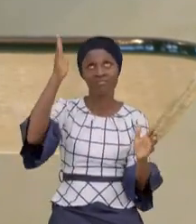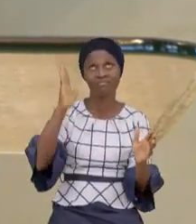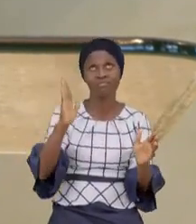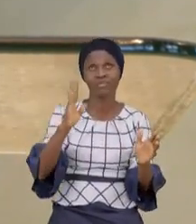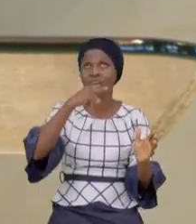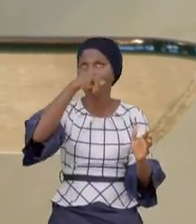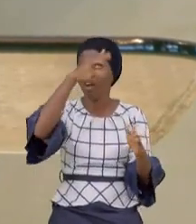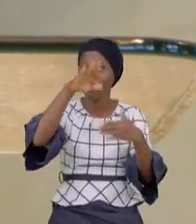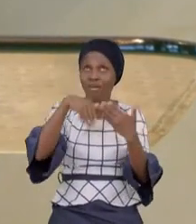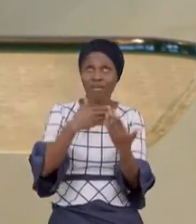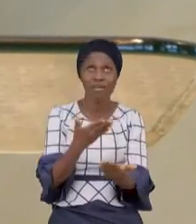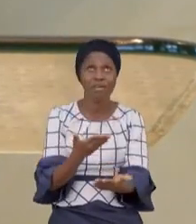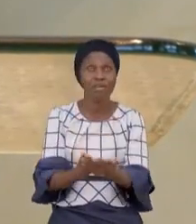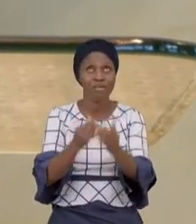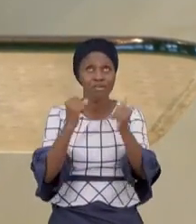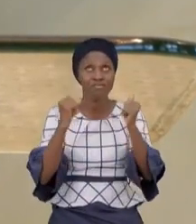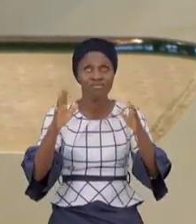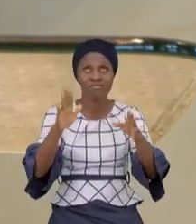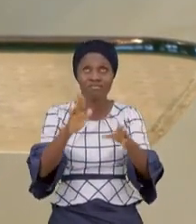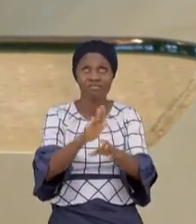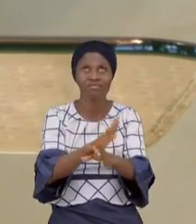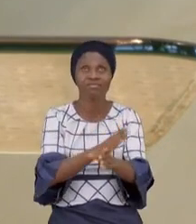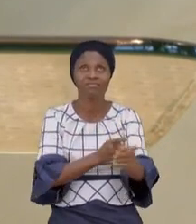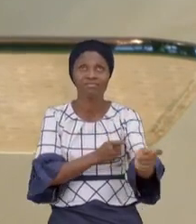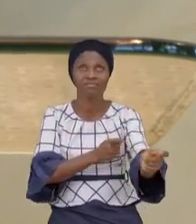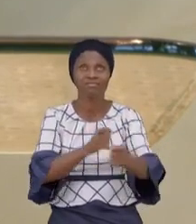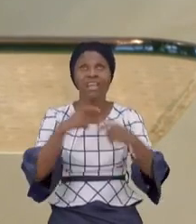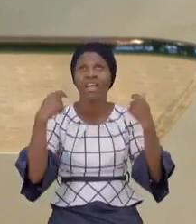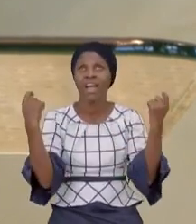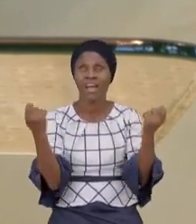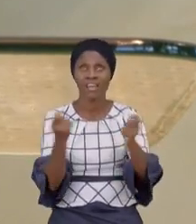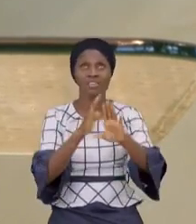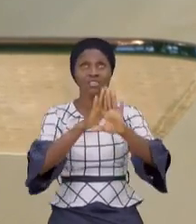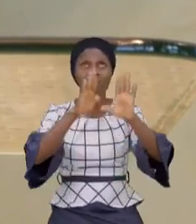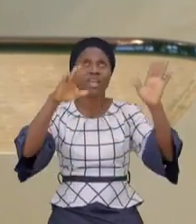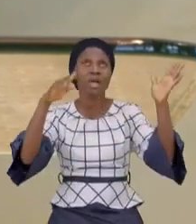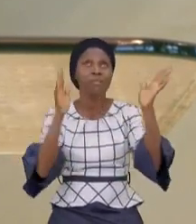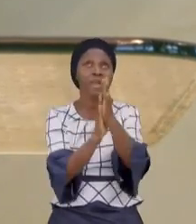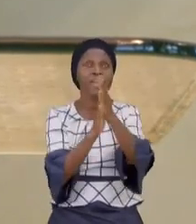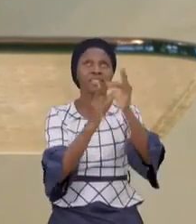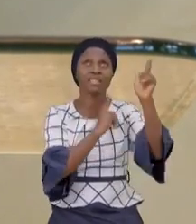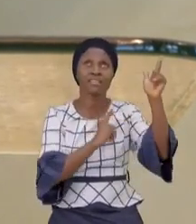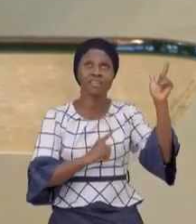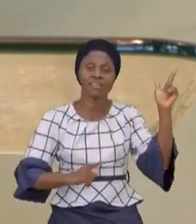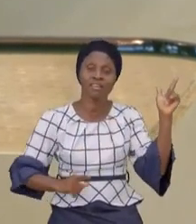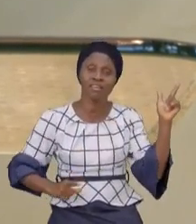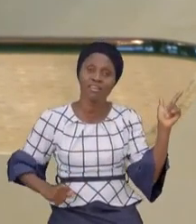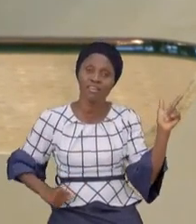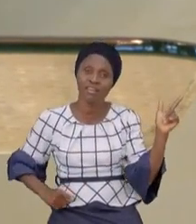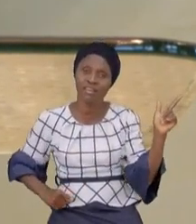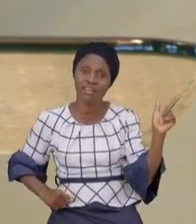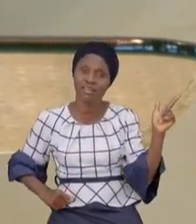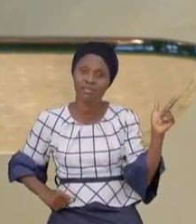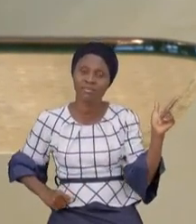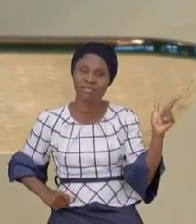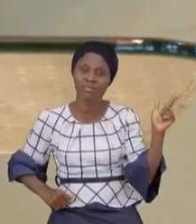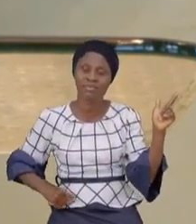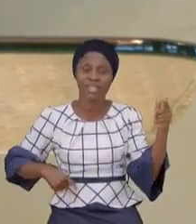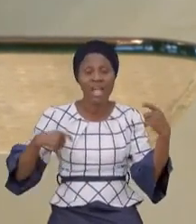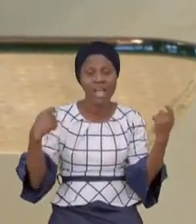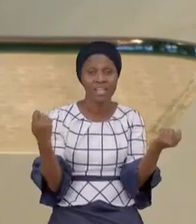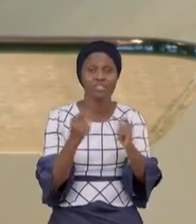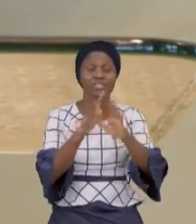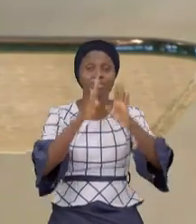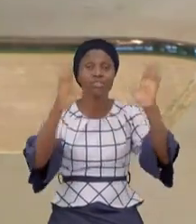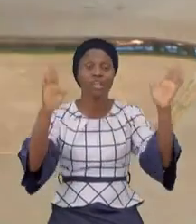God omnipotent reigneth. Hallelujah, hallelujah, praise the Lord.